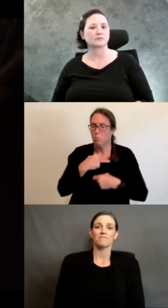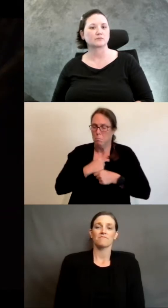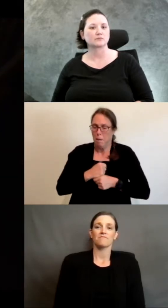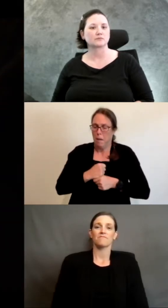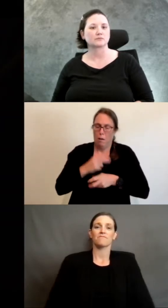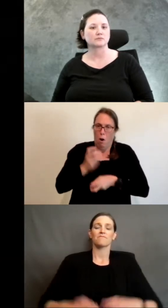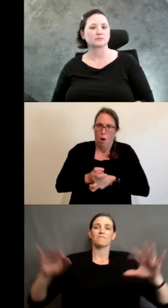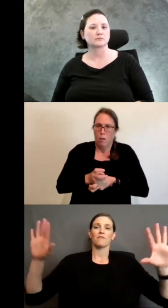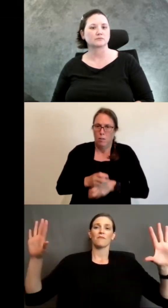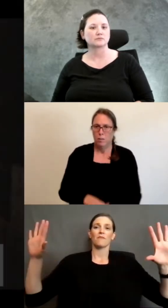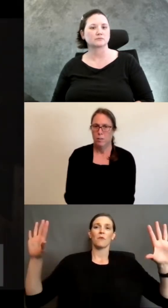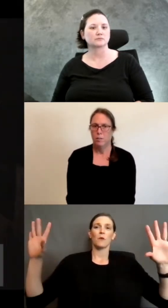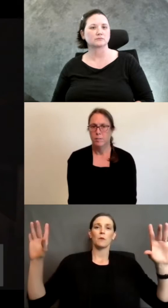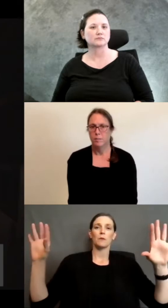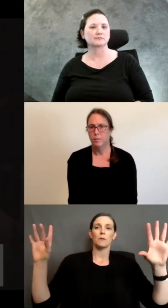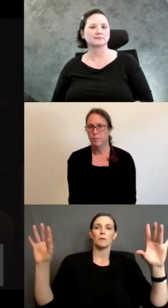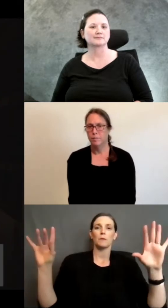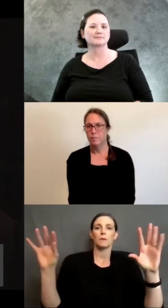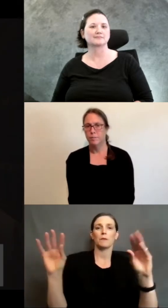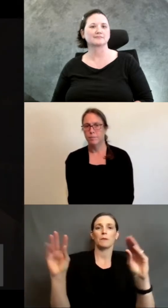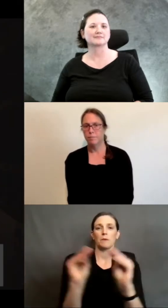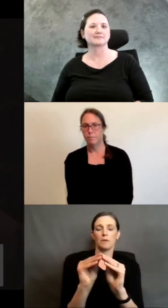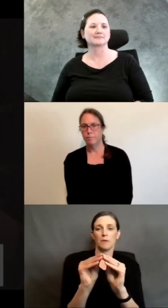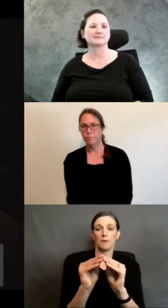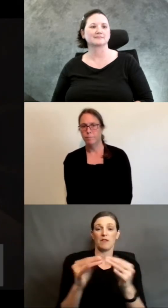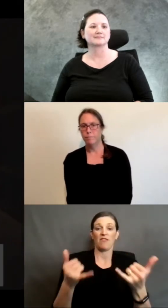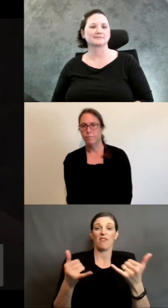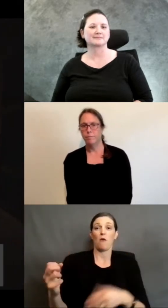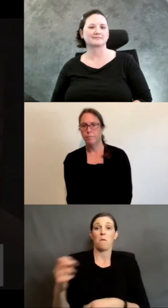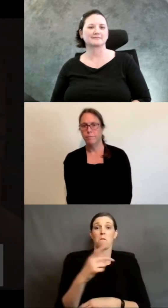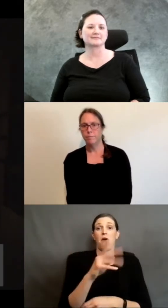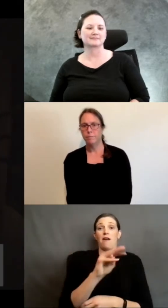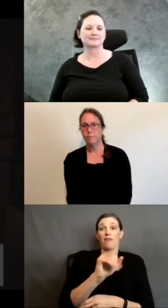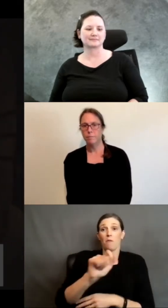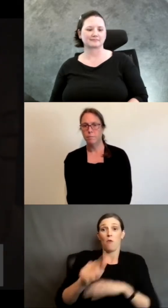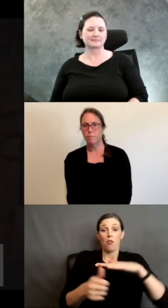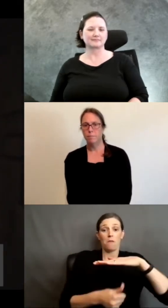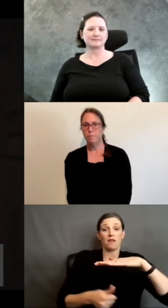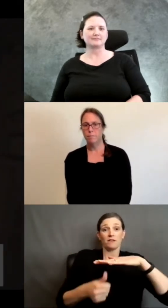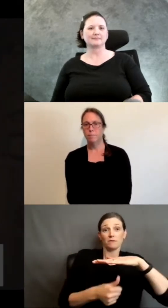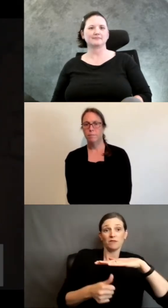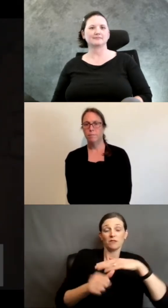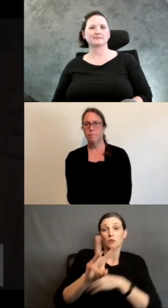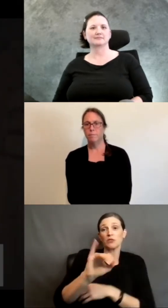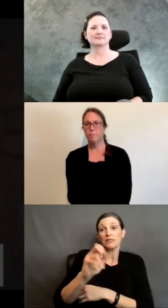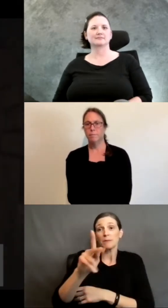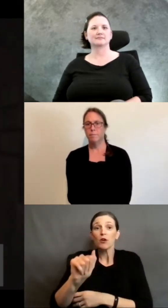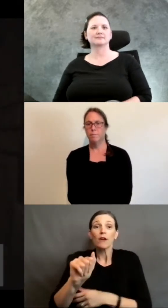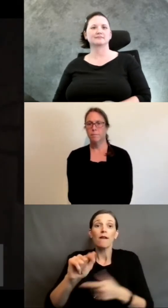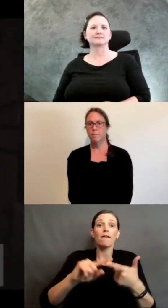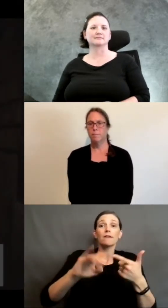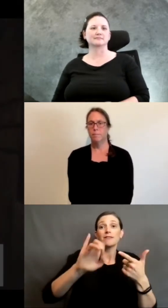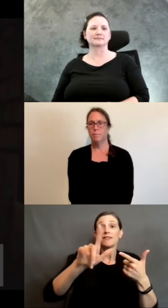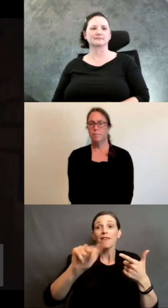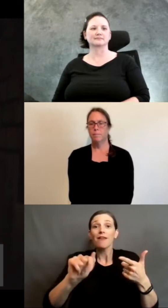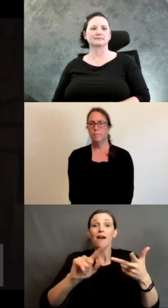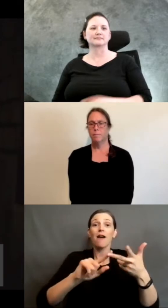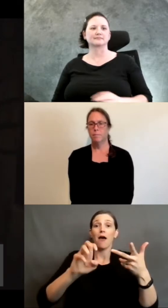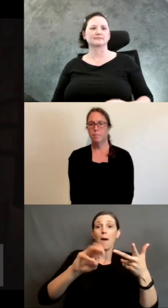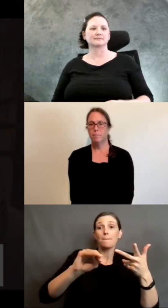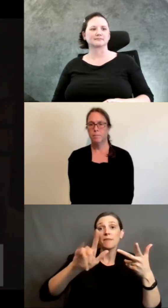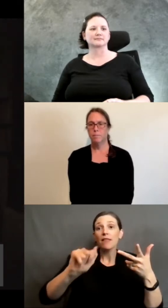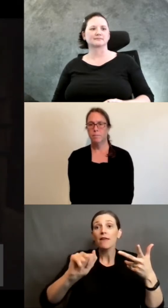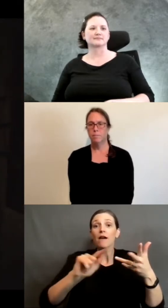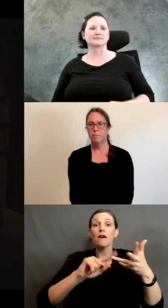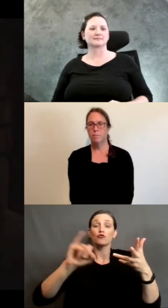fades. Back in the basement of the mall, Wisperia, Celia, Amelia, John, and